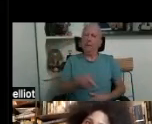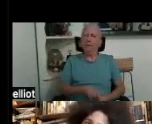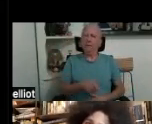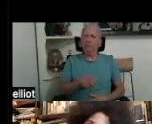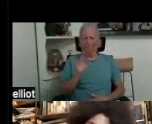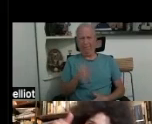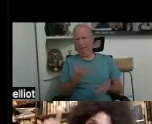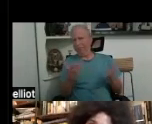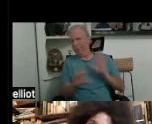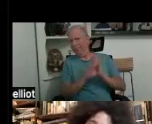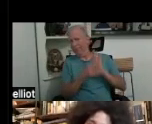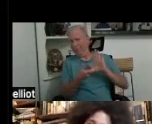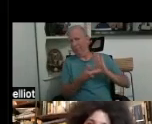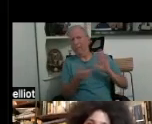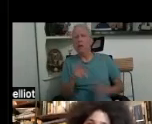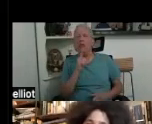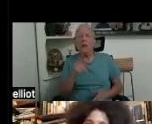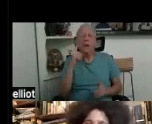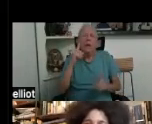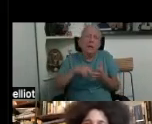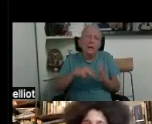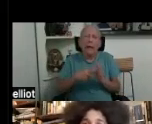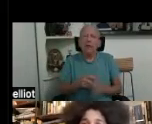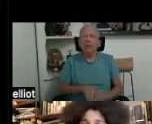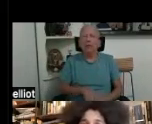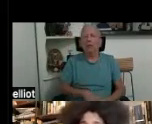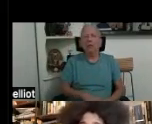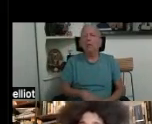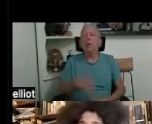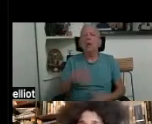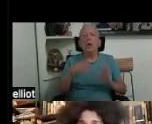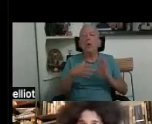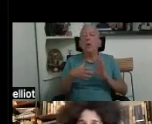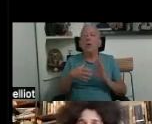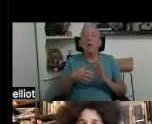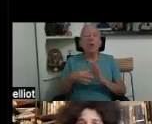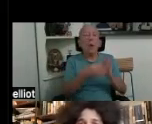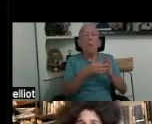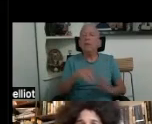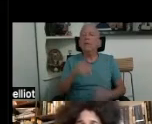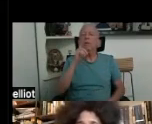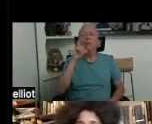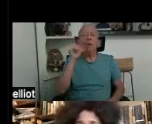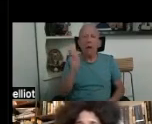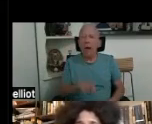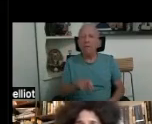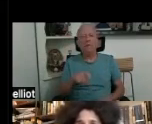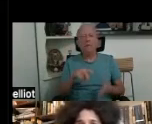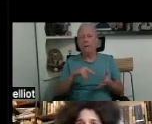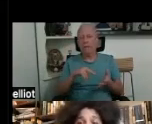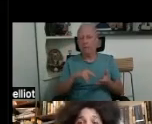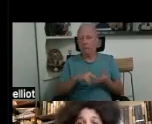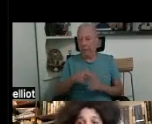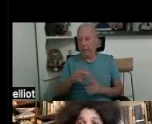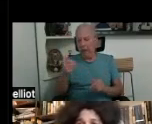to be intentional. Cooperatives do not need to look like everyone doing everything.